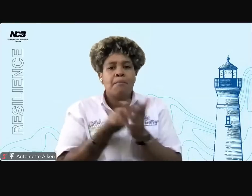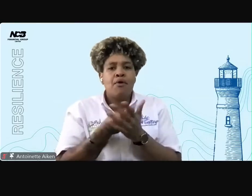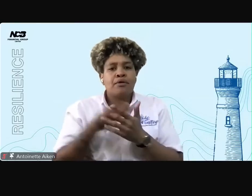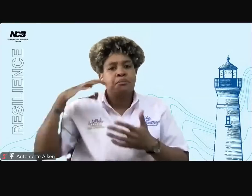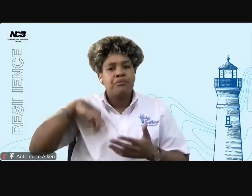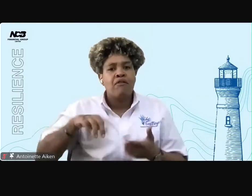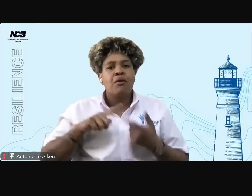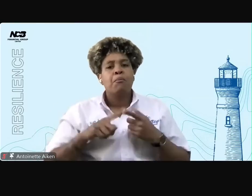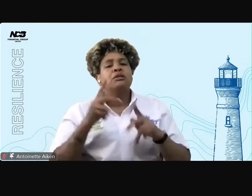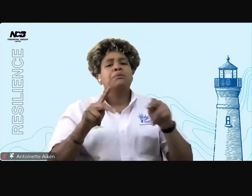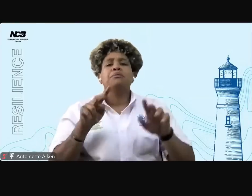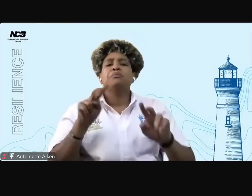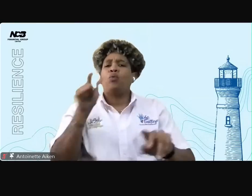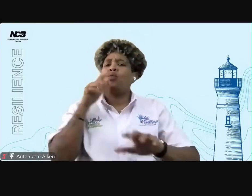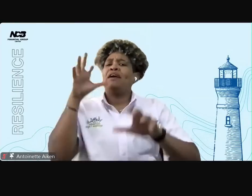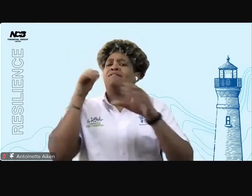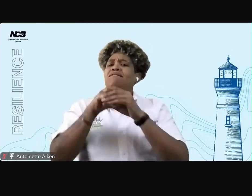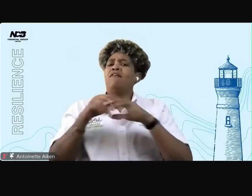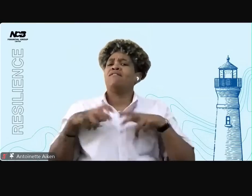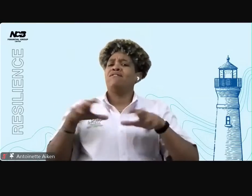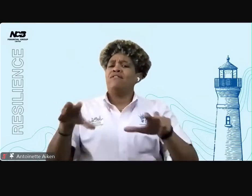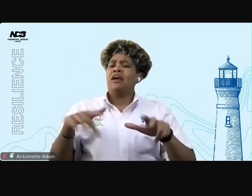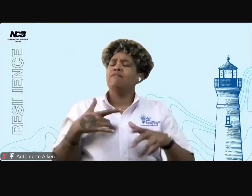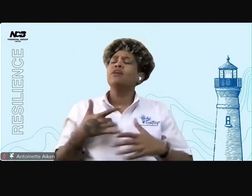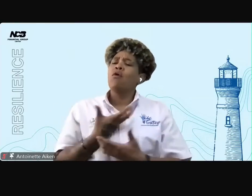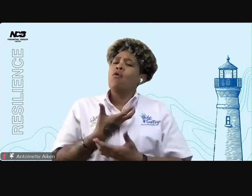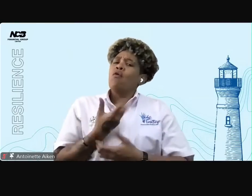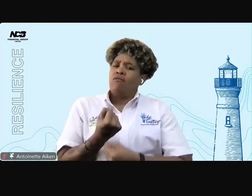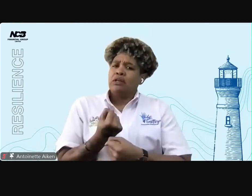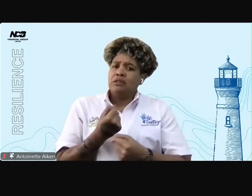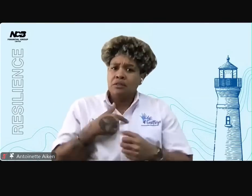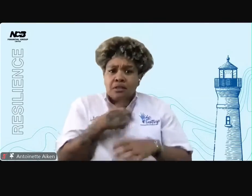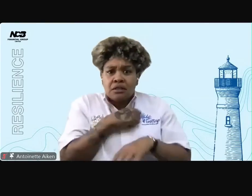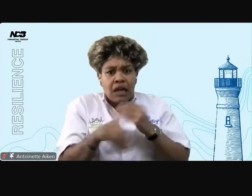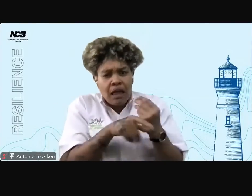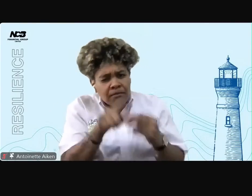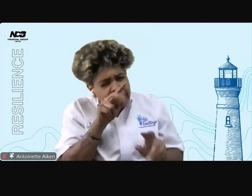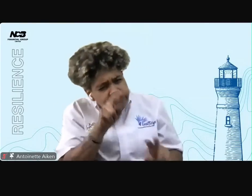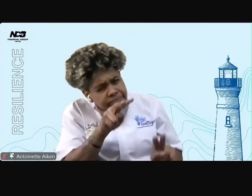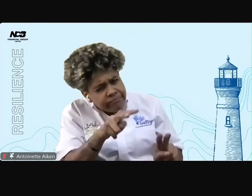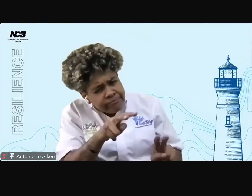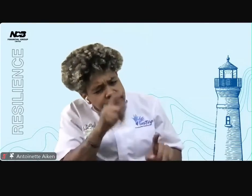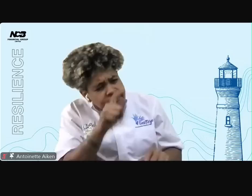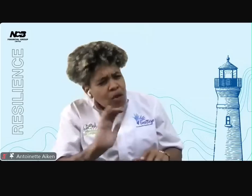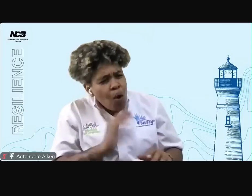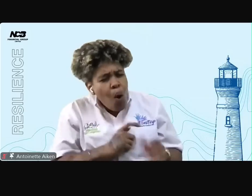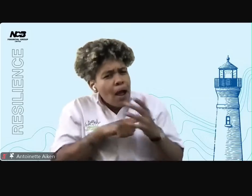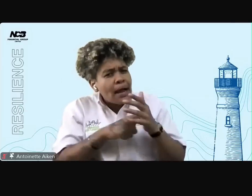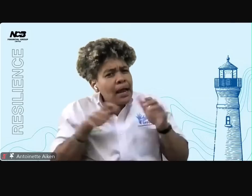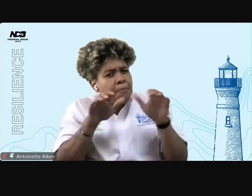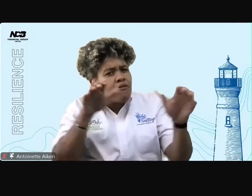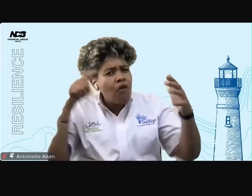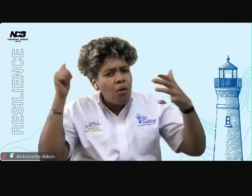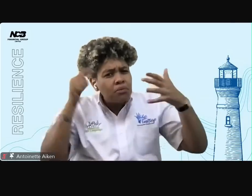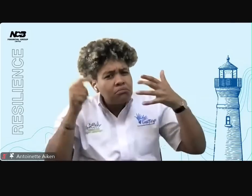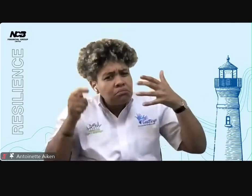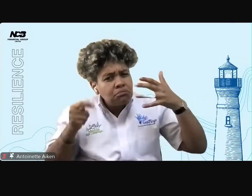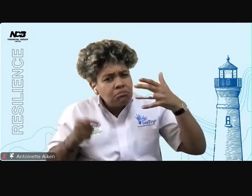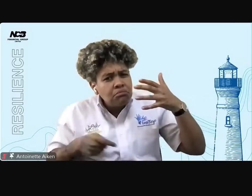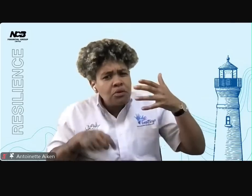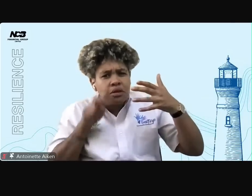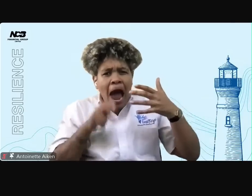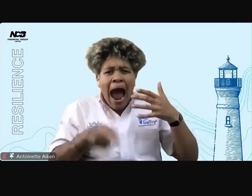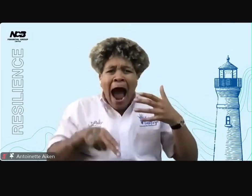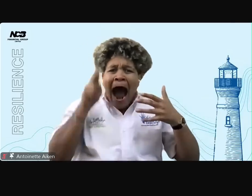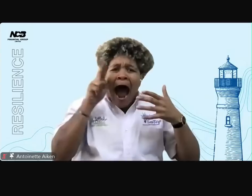stakeholder confidence. By closely monitoring our key performance indicators, we have successfully navigated high inflation